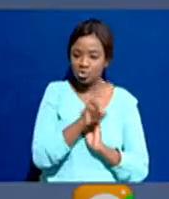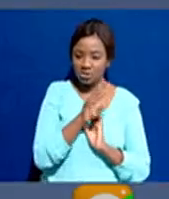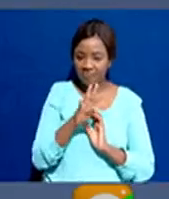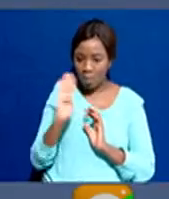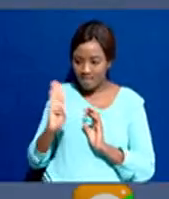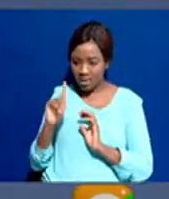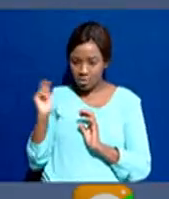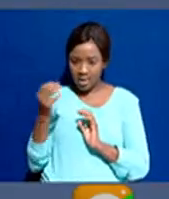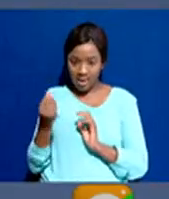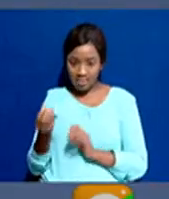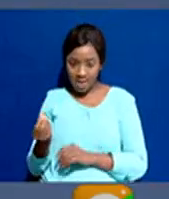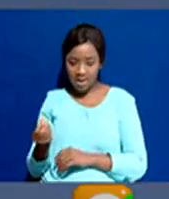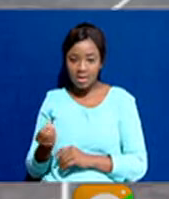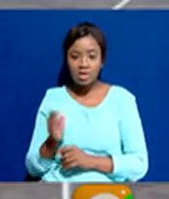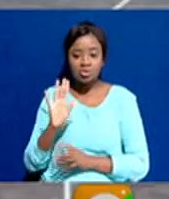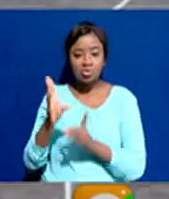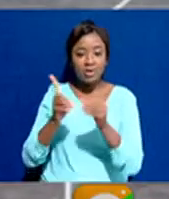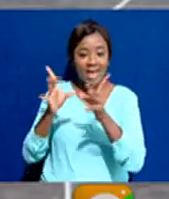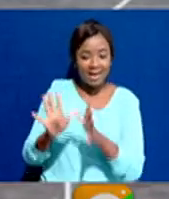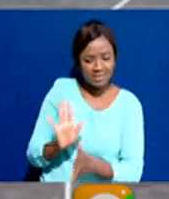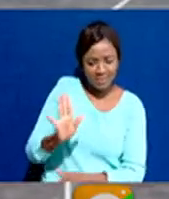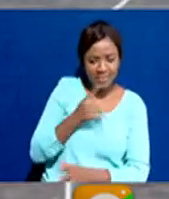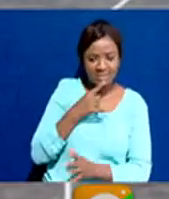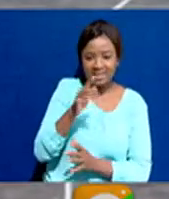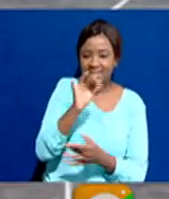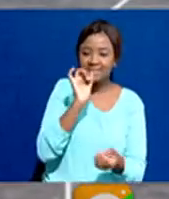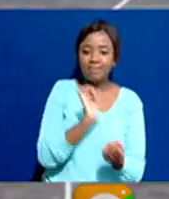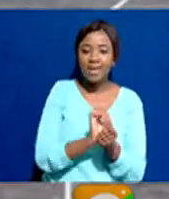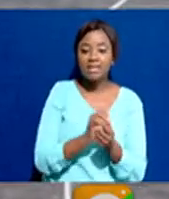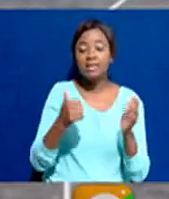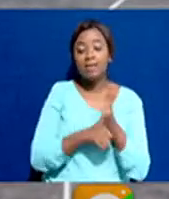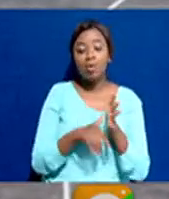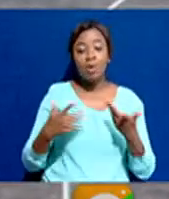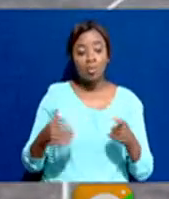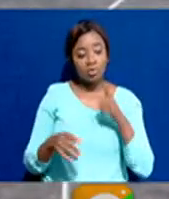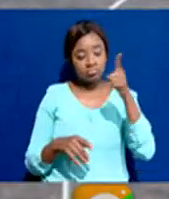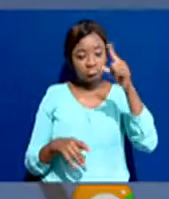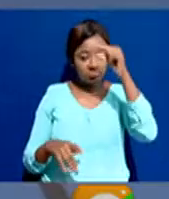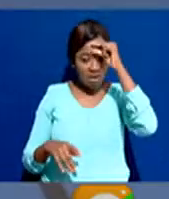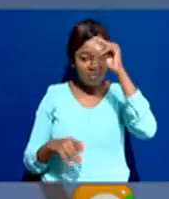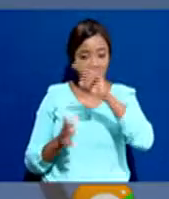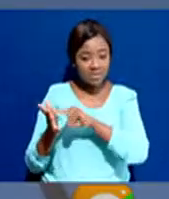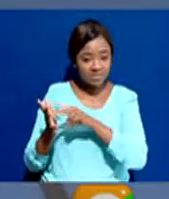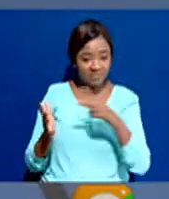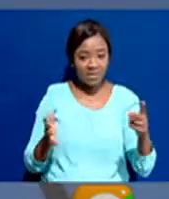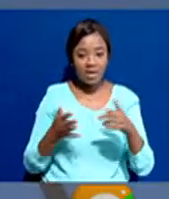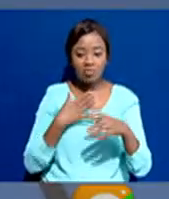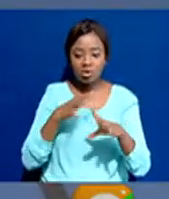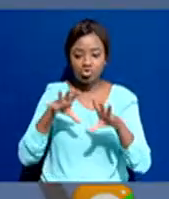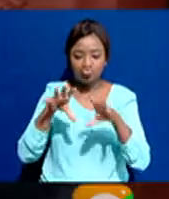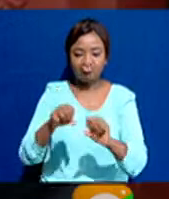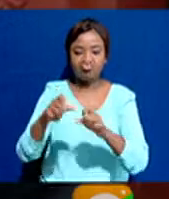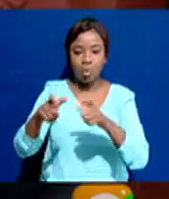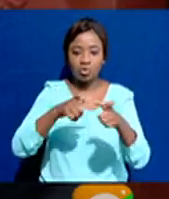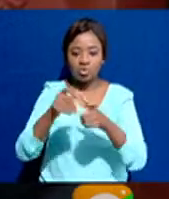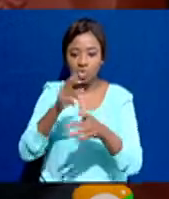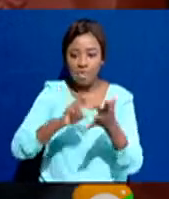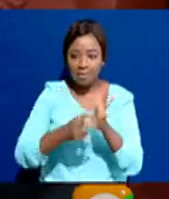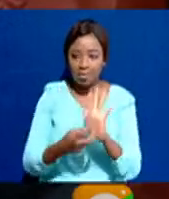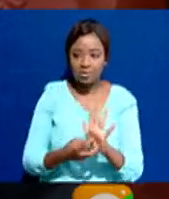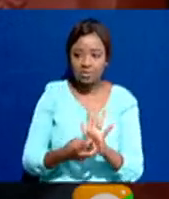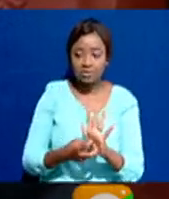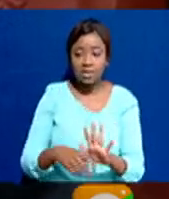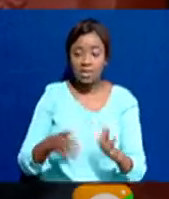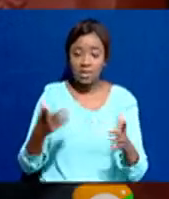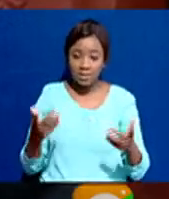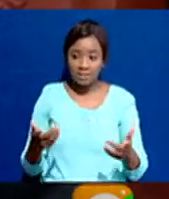company's managing director blaming the huge penalty on the government's decision to take over part of the project. We all sat as